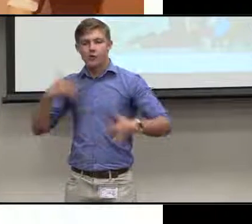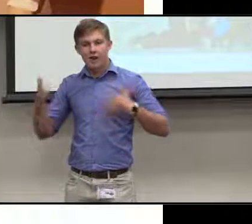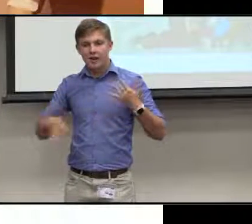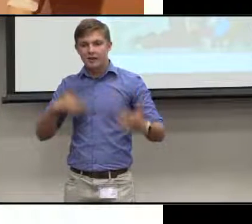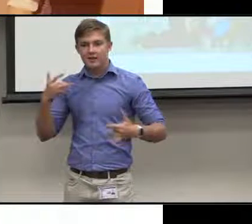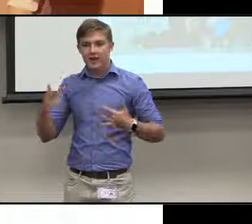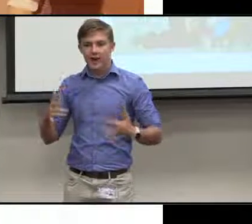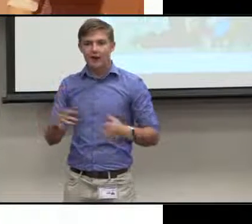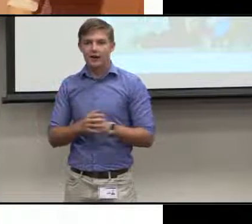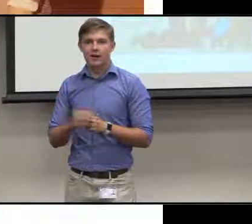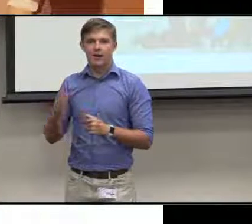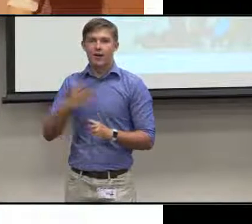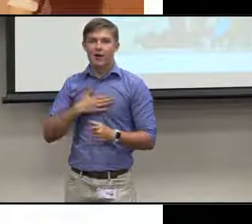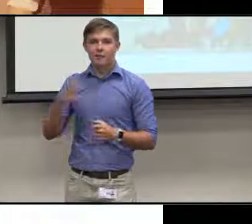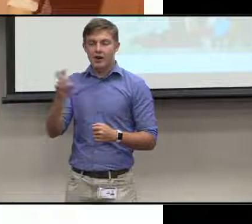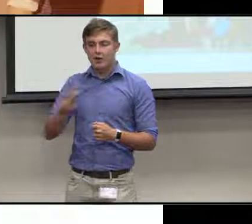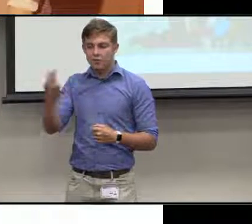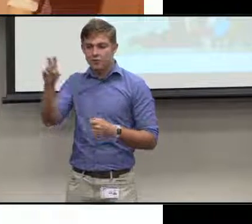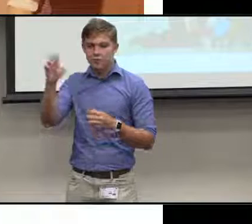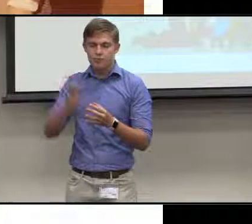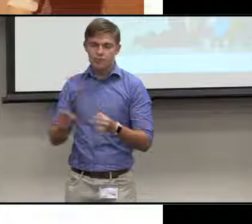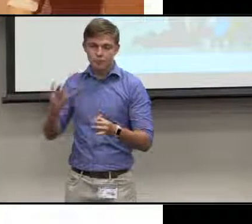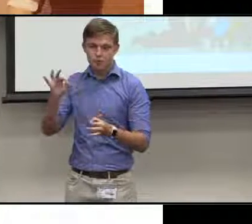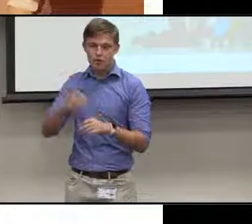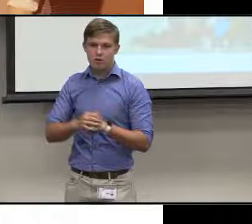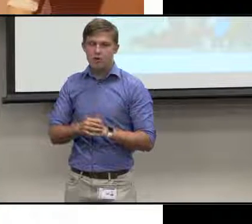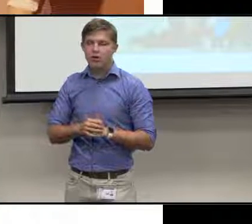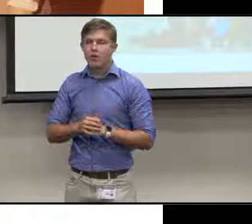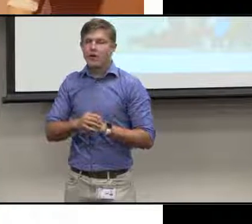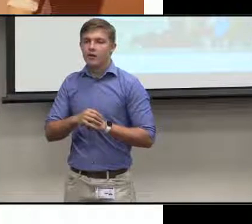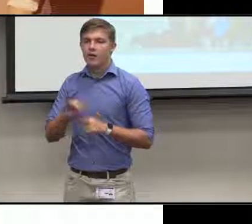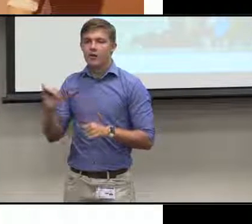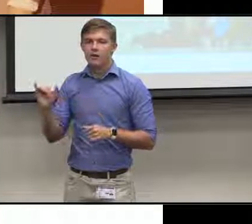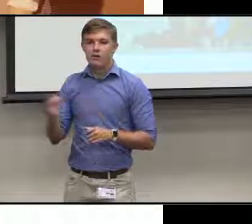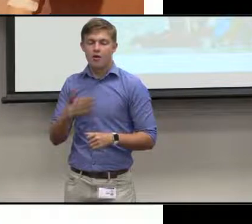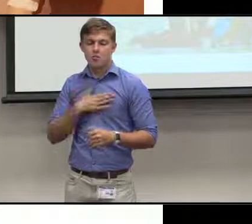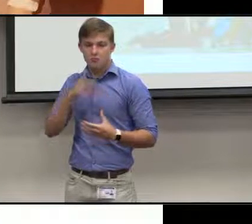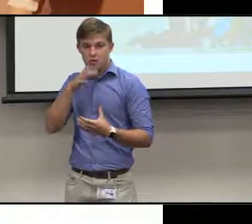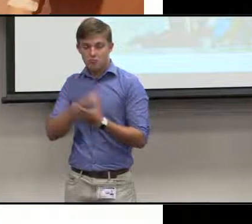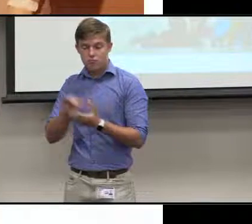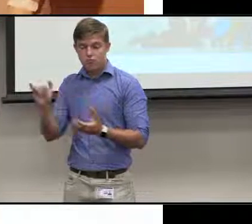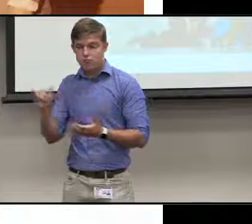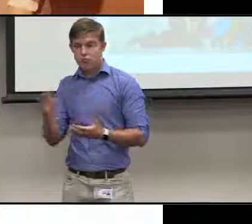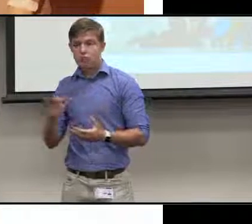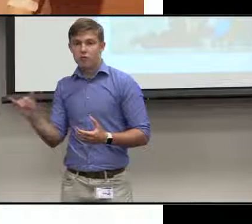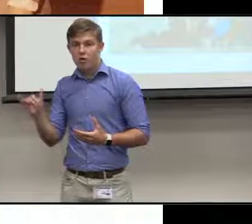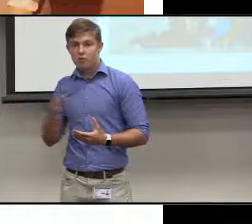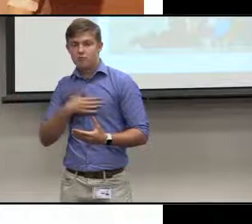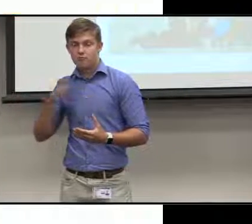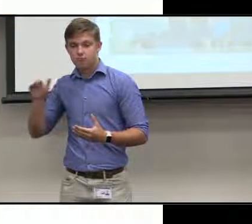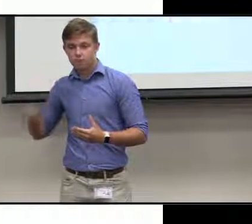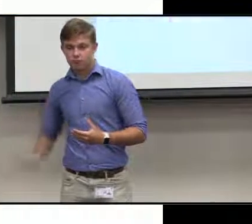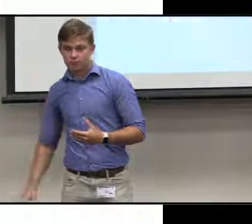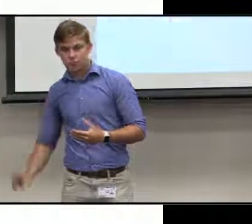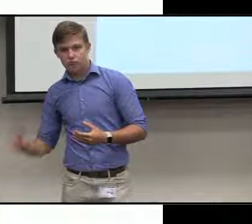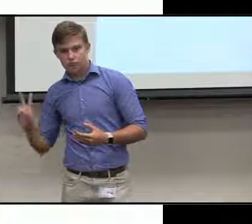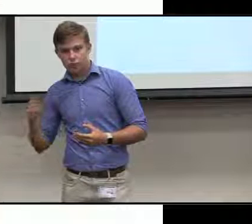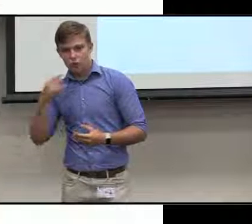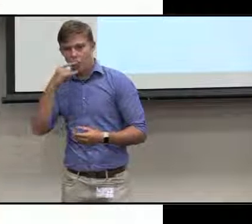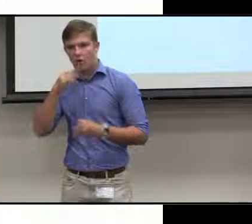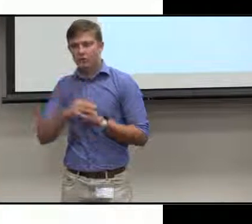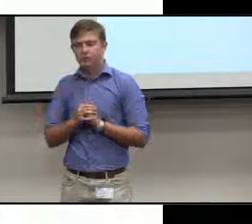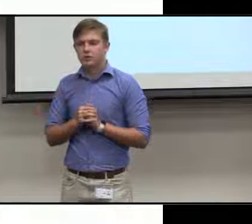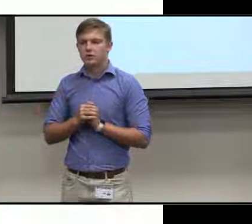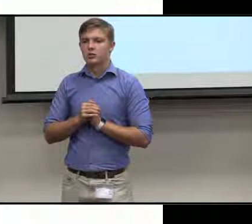of the spiritual journey of myself and my wife, and also of our children. So I want to talk to you about that nation and some of